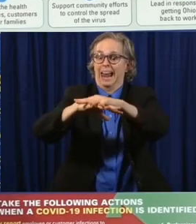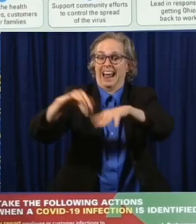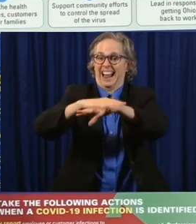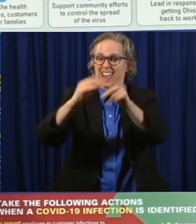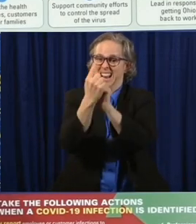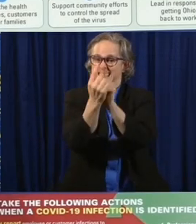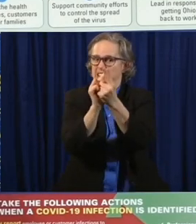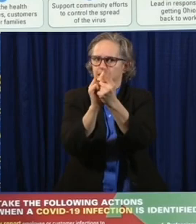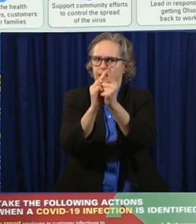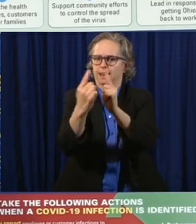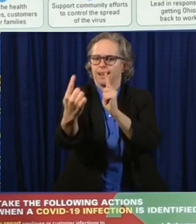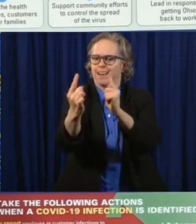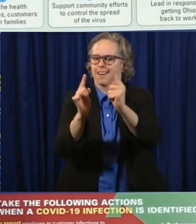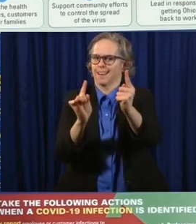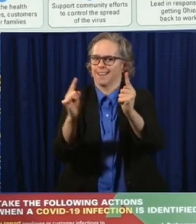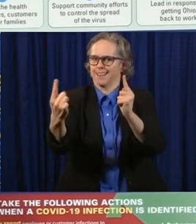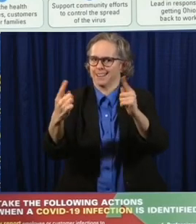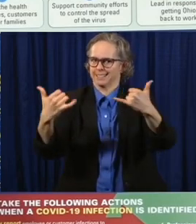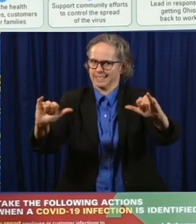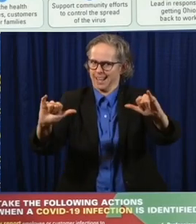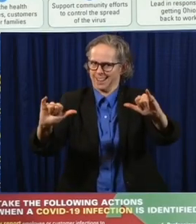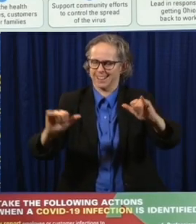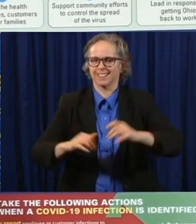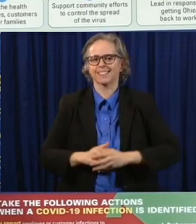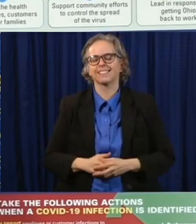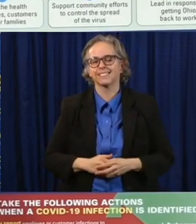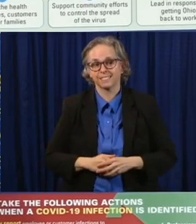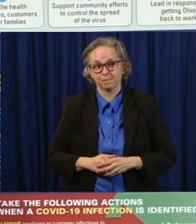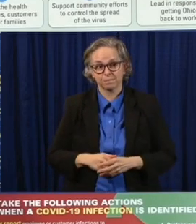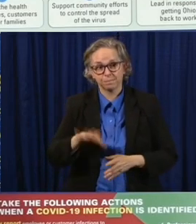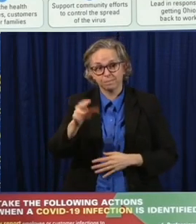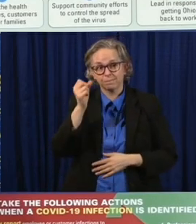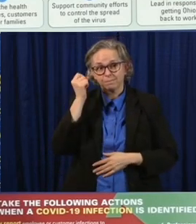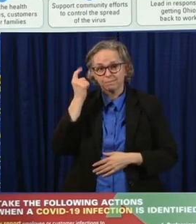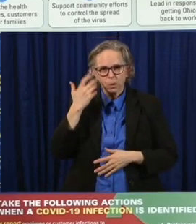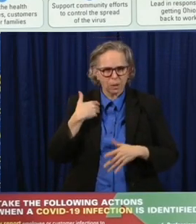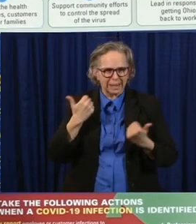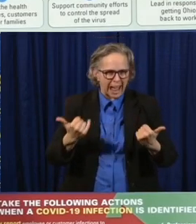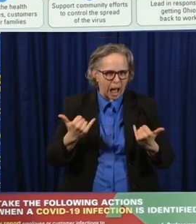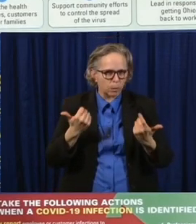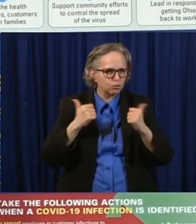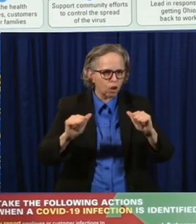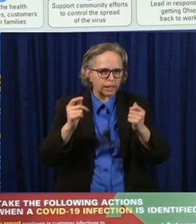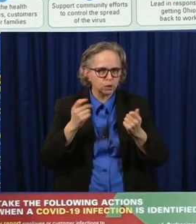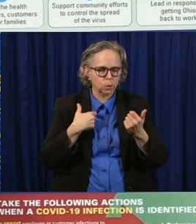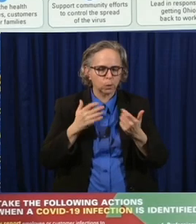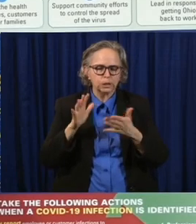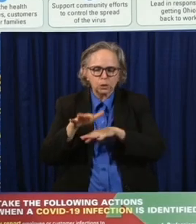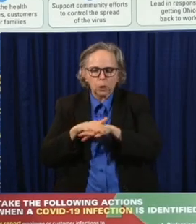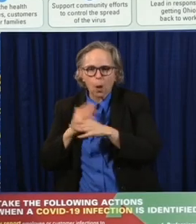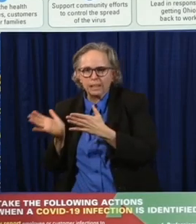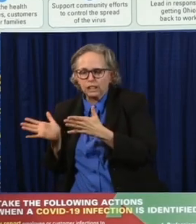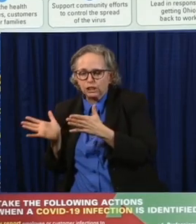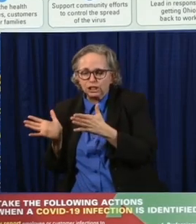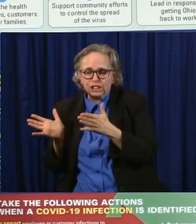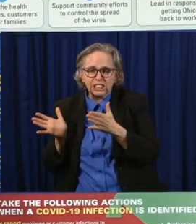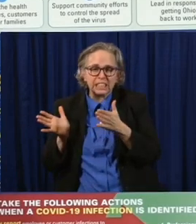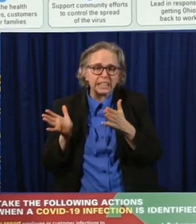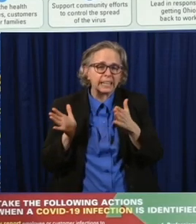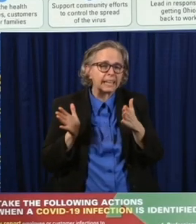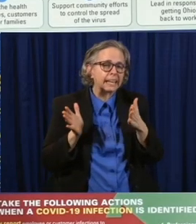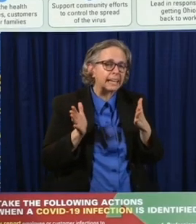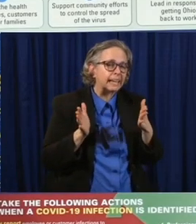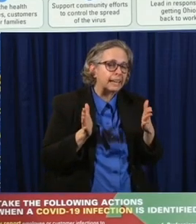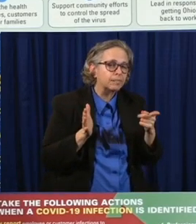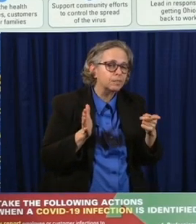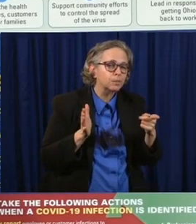think you can kind of see what we're trying to do. We're trying to ease out. We're trying to get Ohio back working. We know there's more things